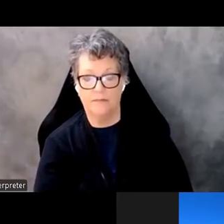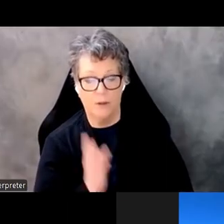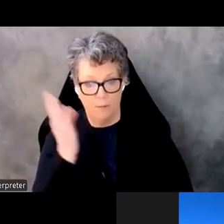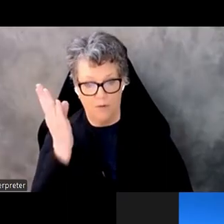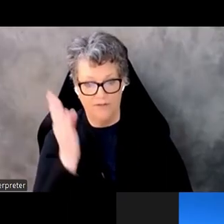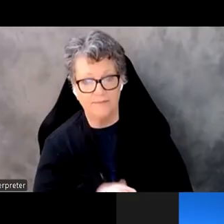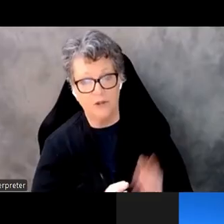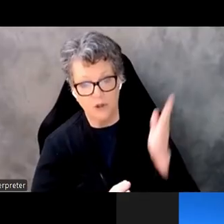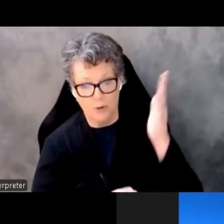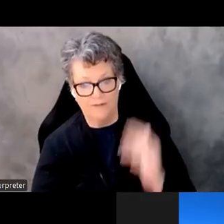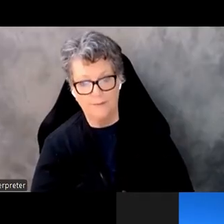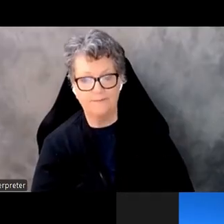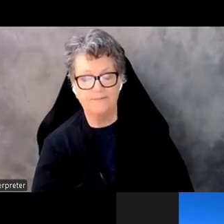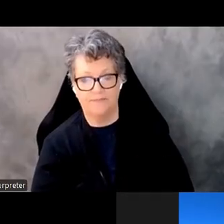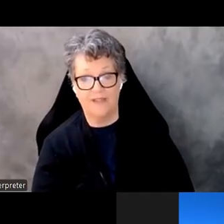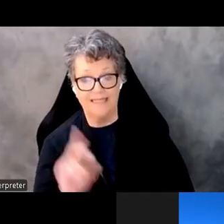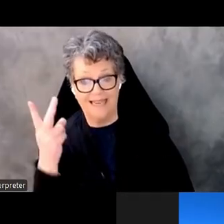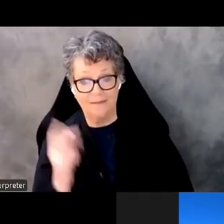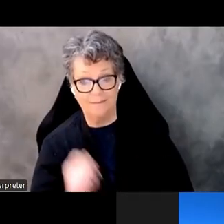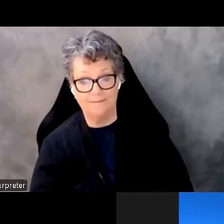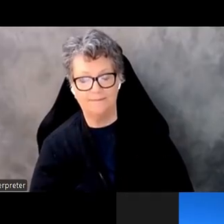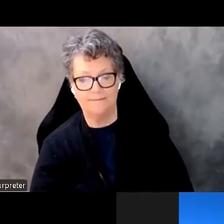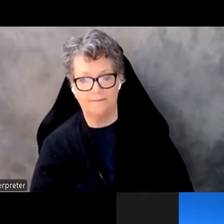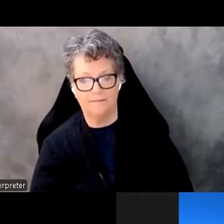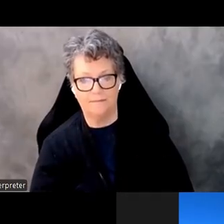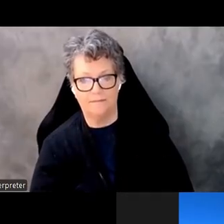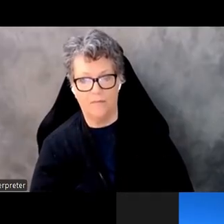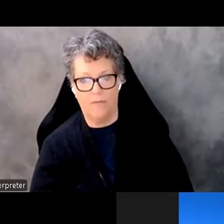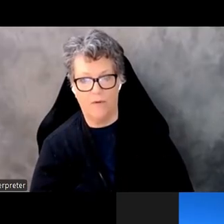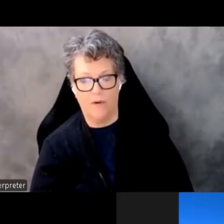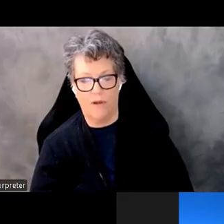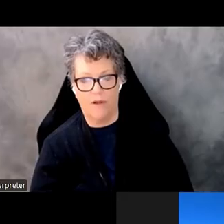So moved. A second?